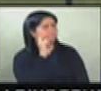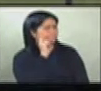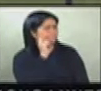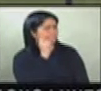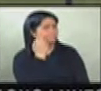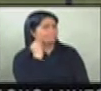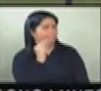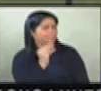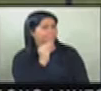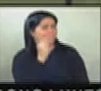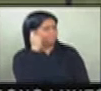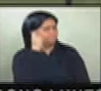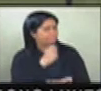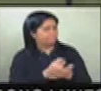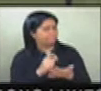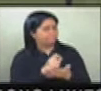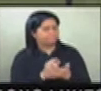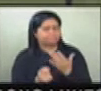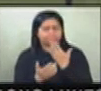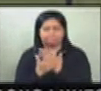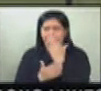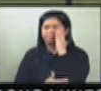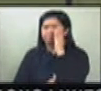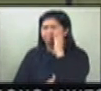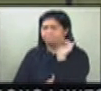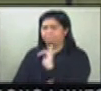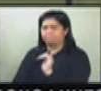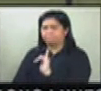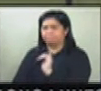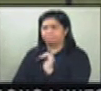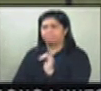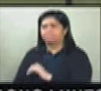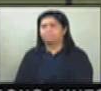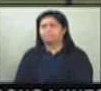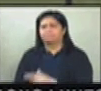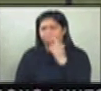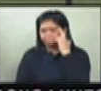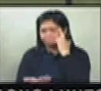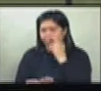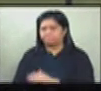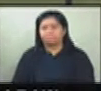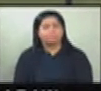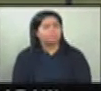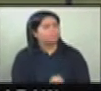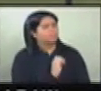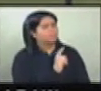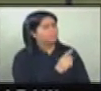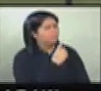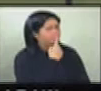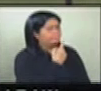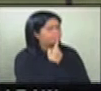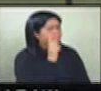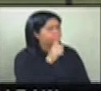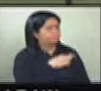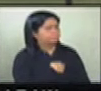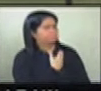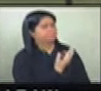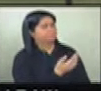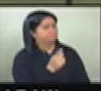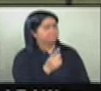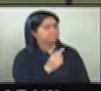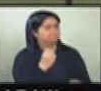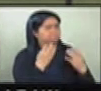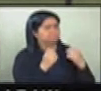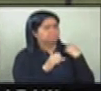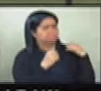Madam Secretary. Magandang tanghali. Magandang tanghali, Ate. Okay, Tol, ano ang reaksyon mo? At maraming